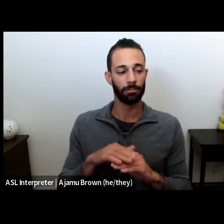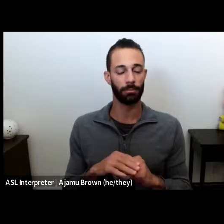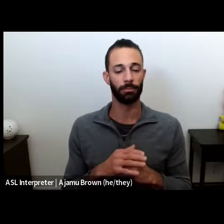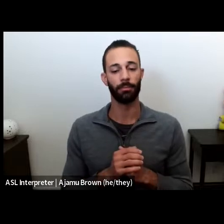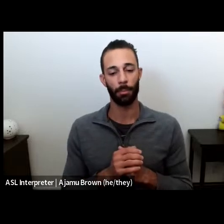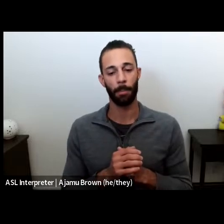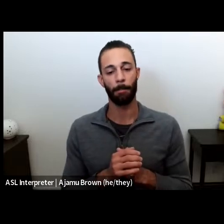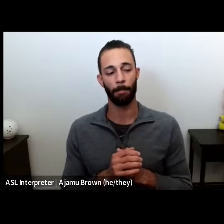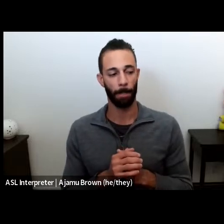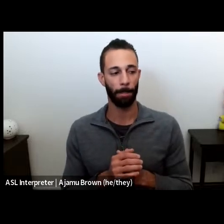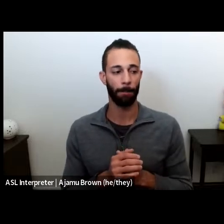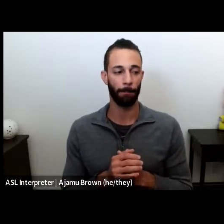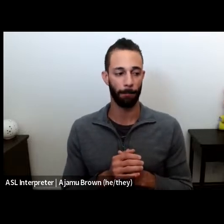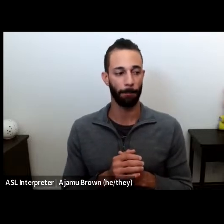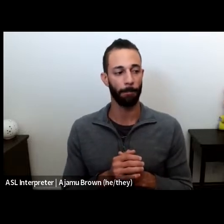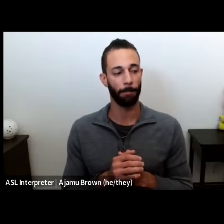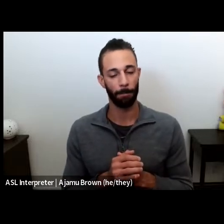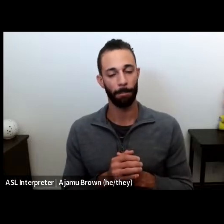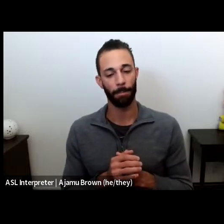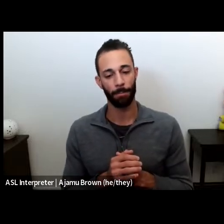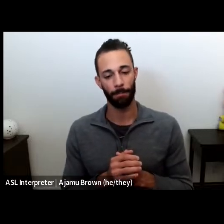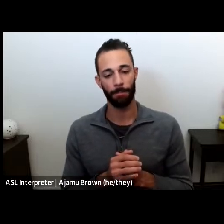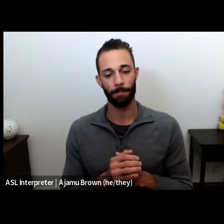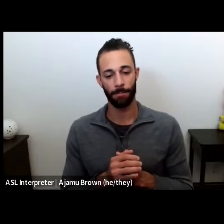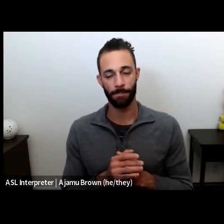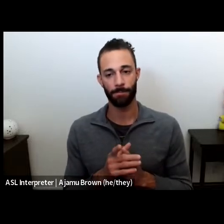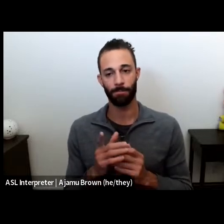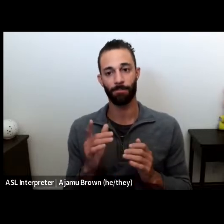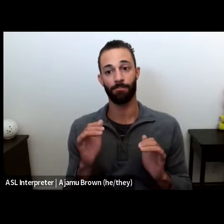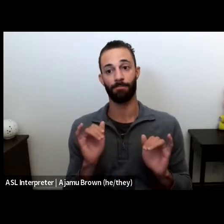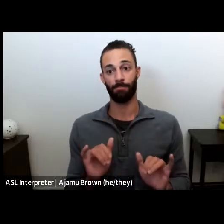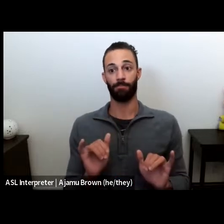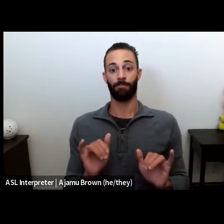Ooh, okay. So this just in, there's a